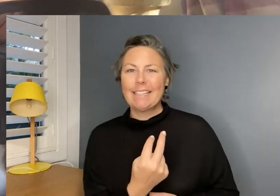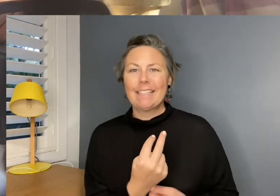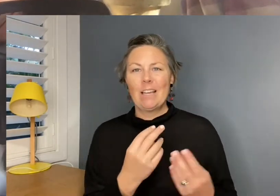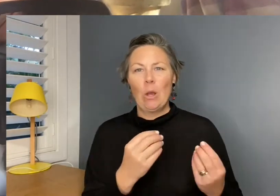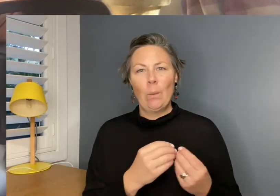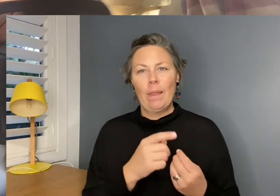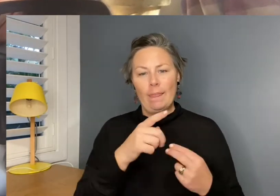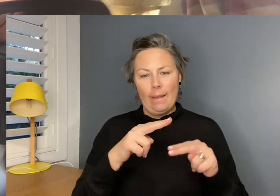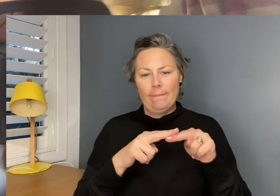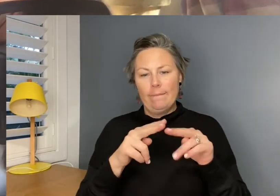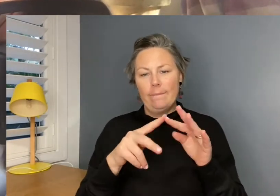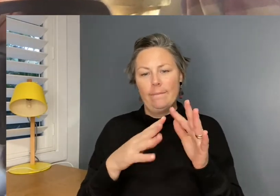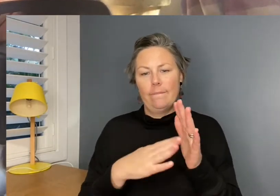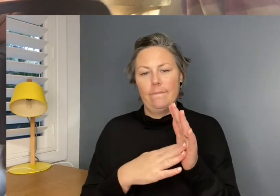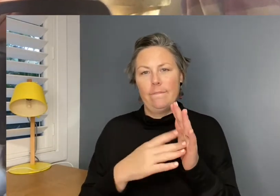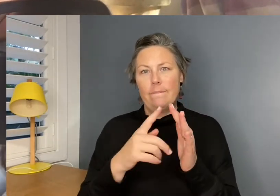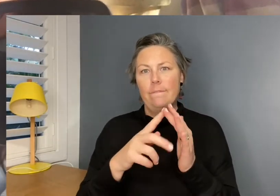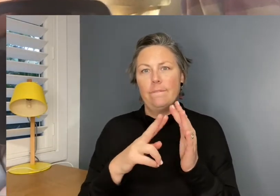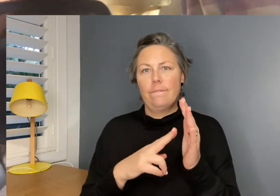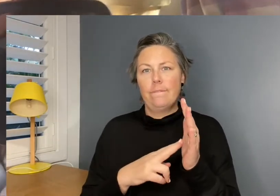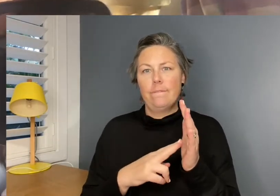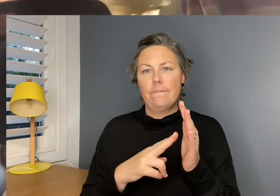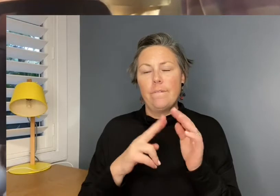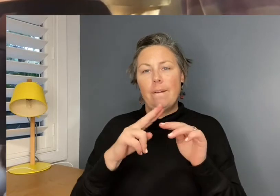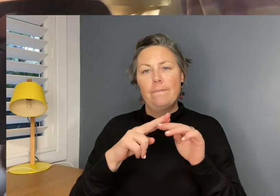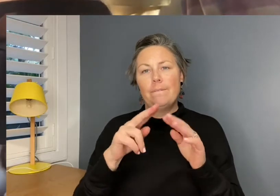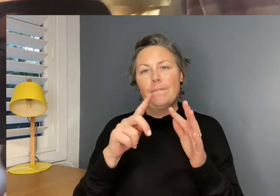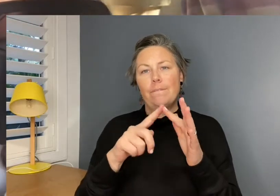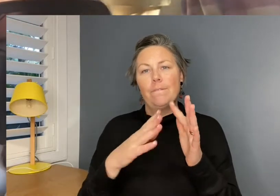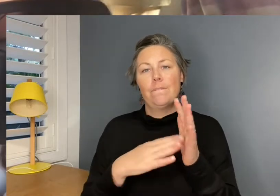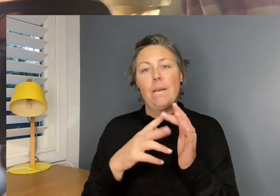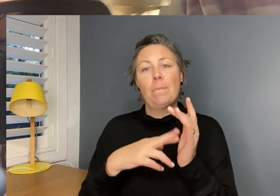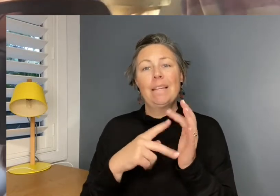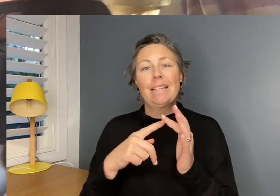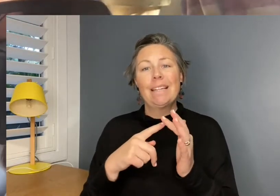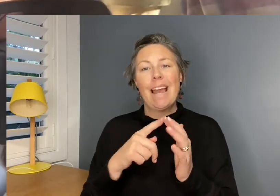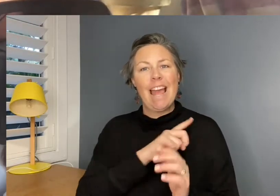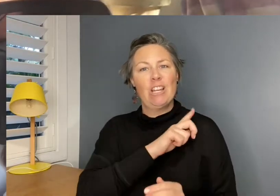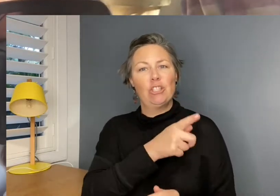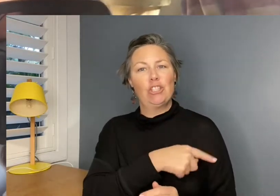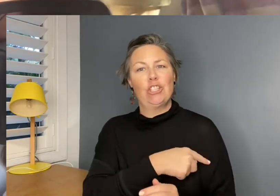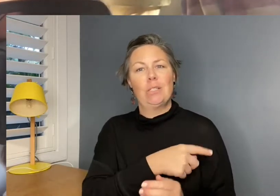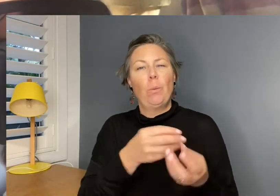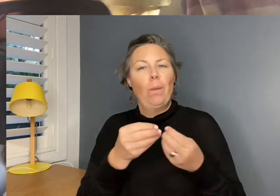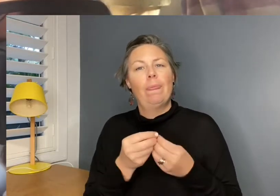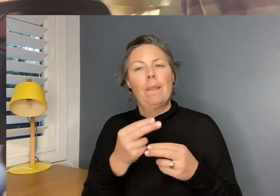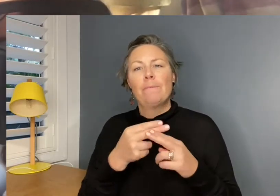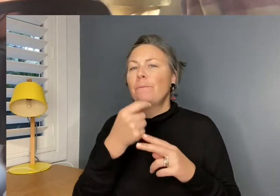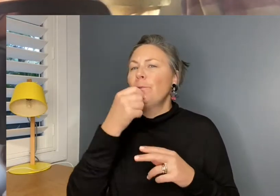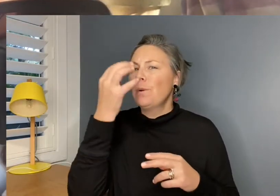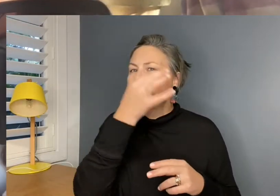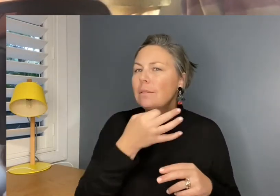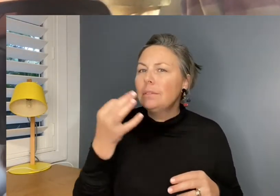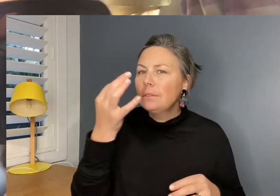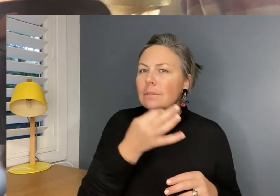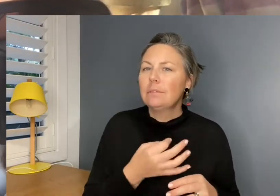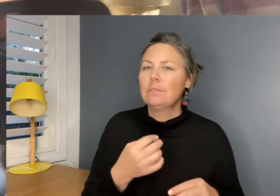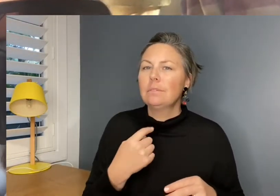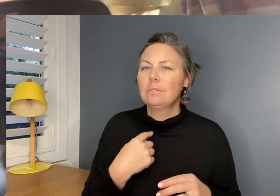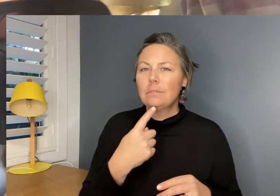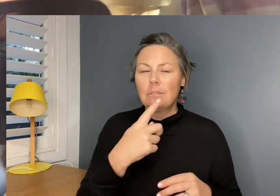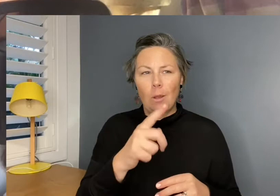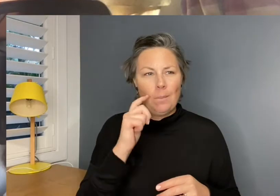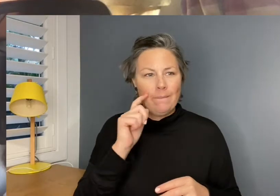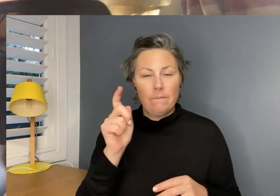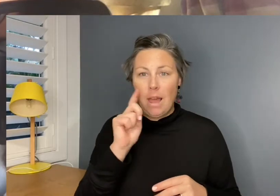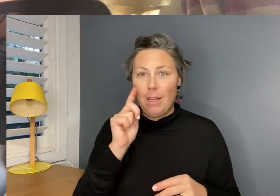be a part of it and have her feminine energy with me for a couple of hours as well. And I was